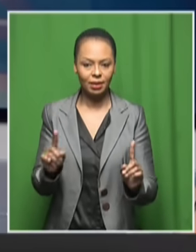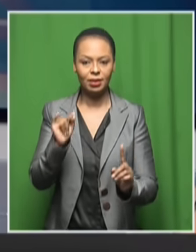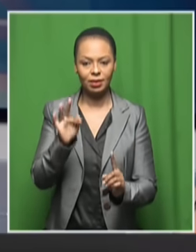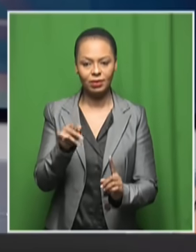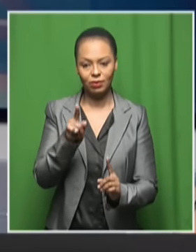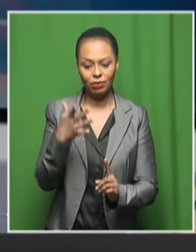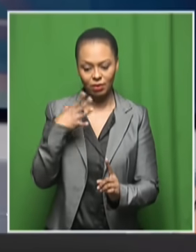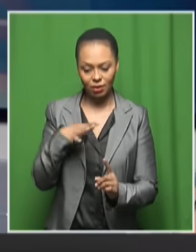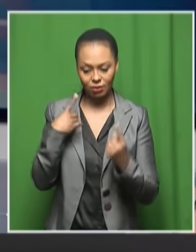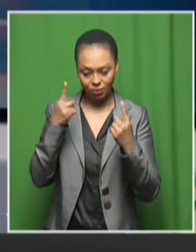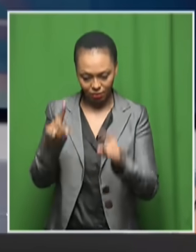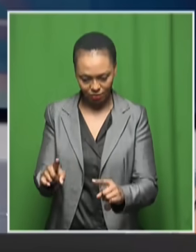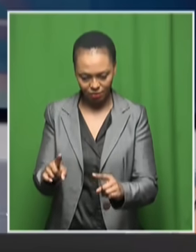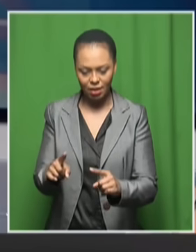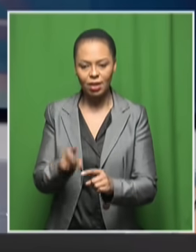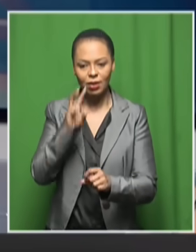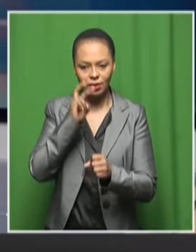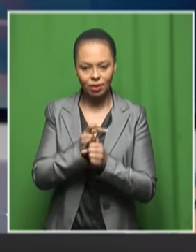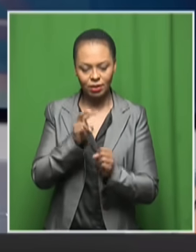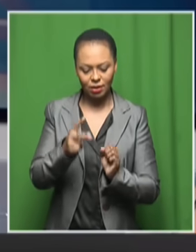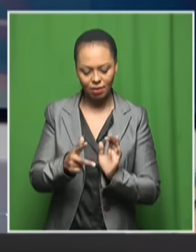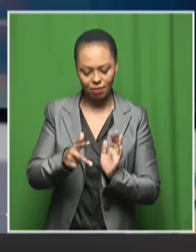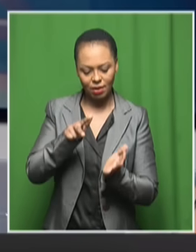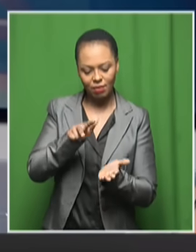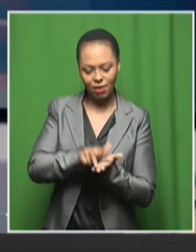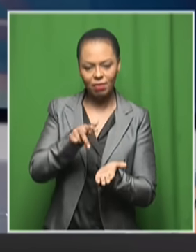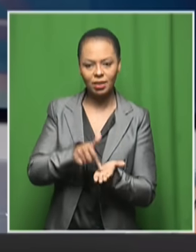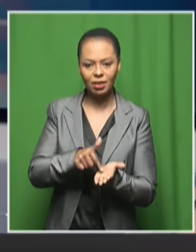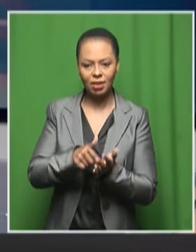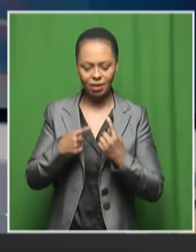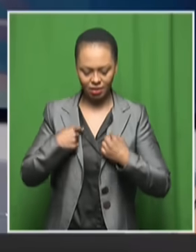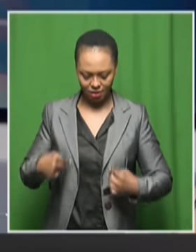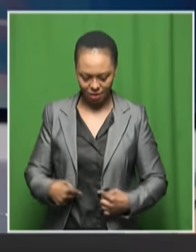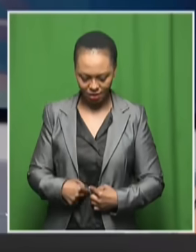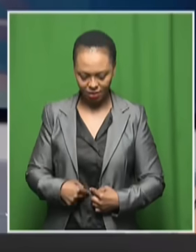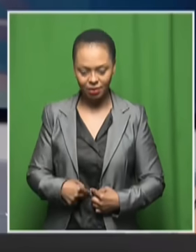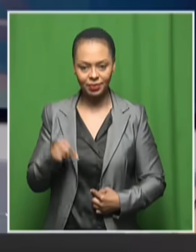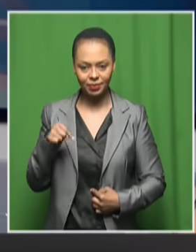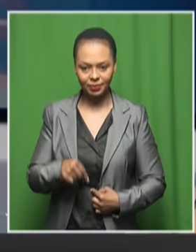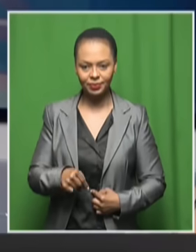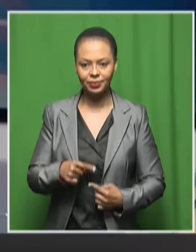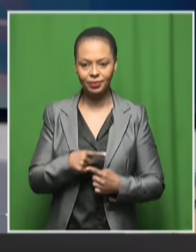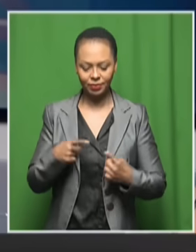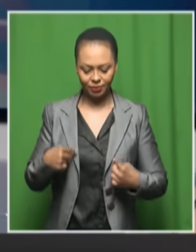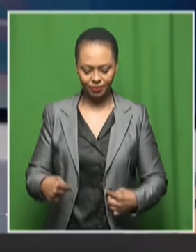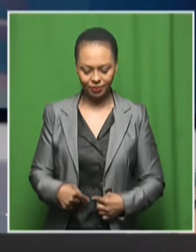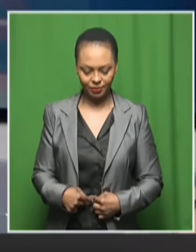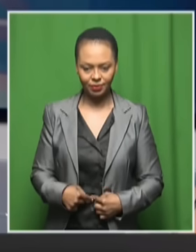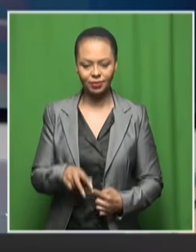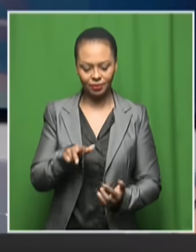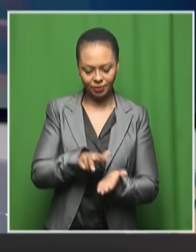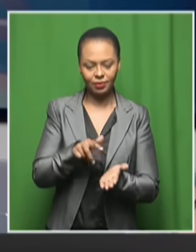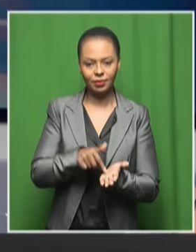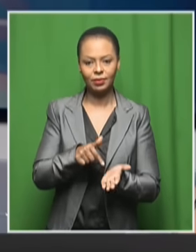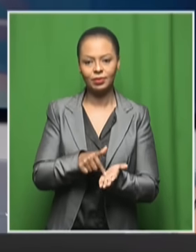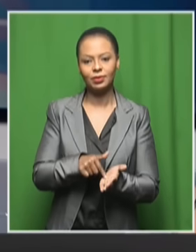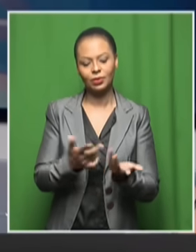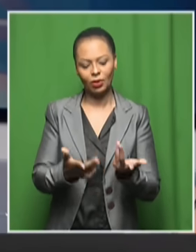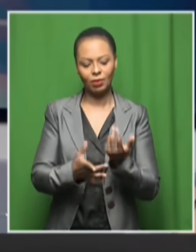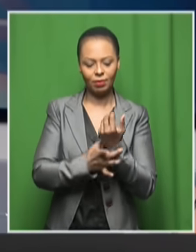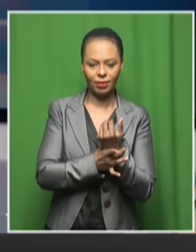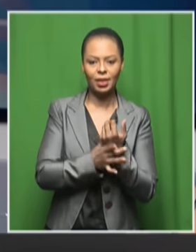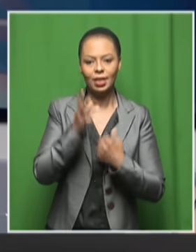and work in and around that area. And for everybody else, pretty much a no-go. As you can see there, even as the media, you're not